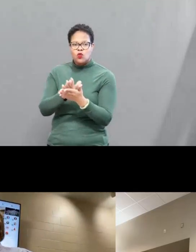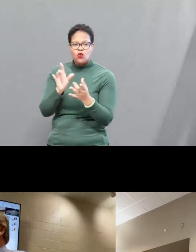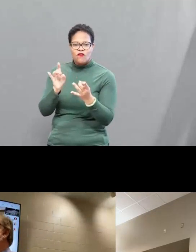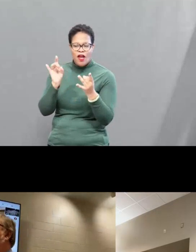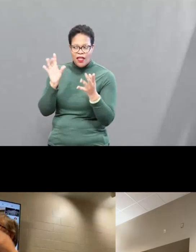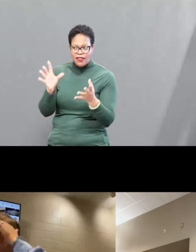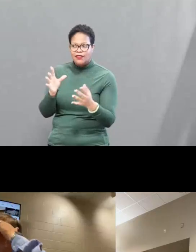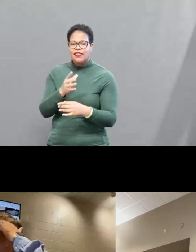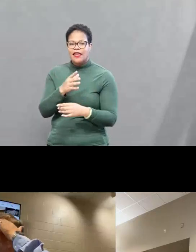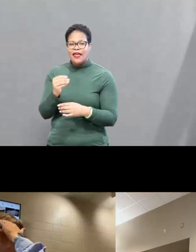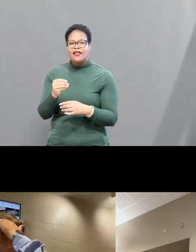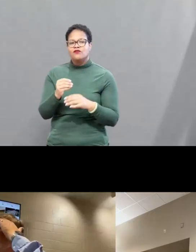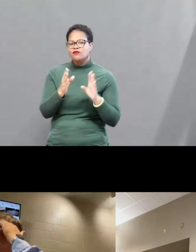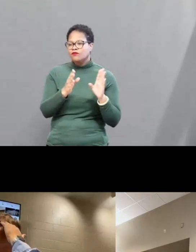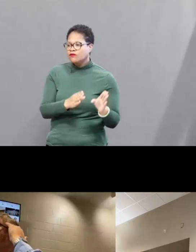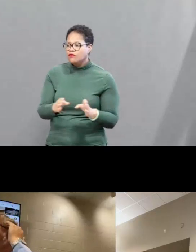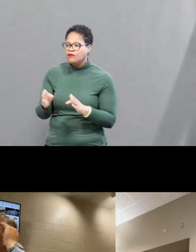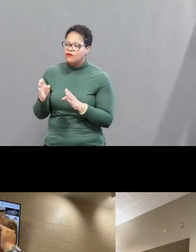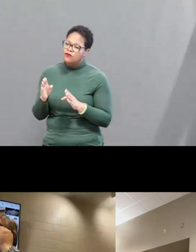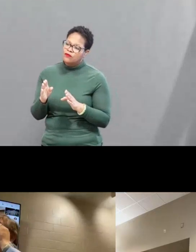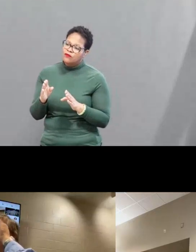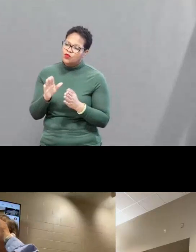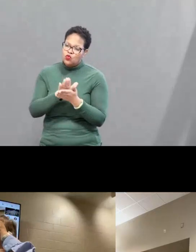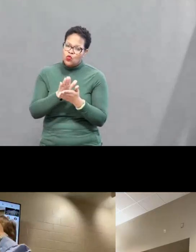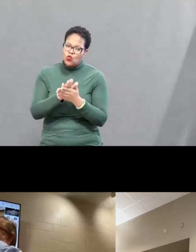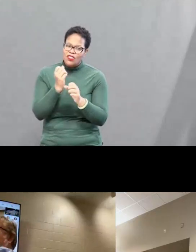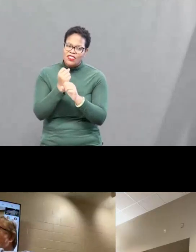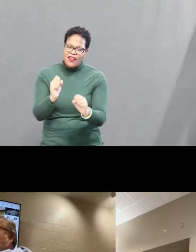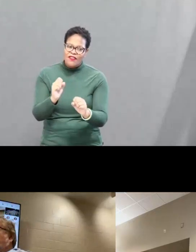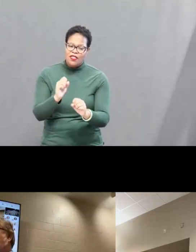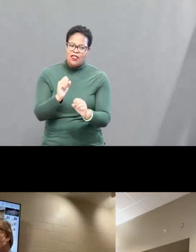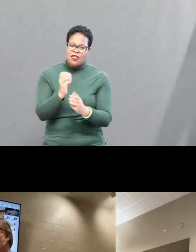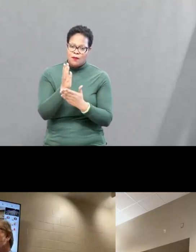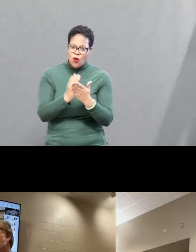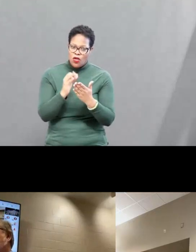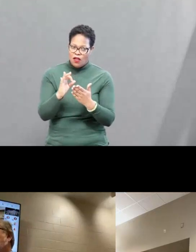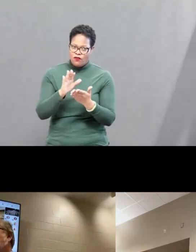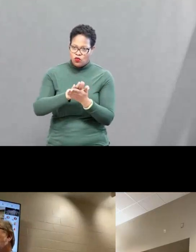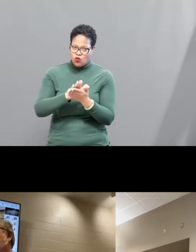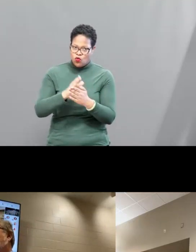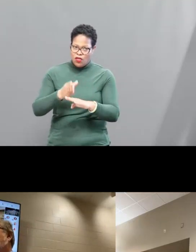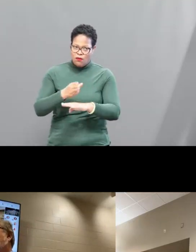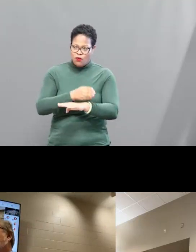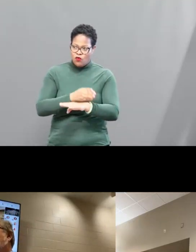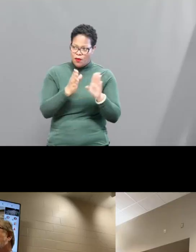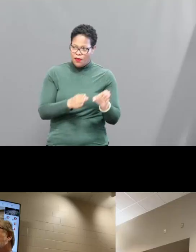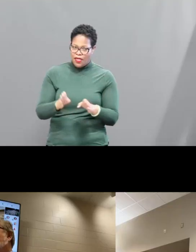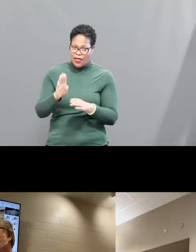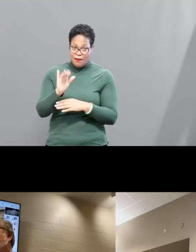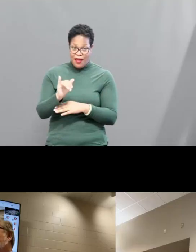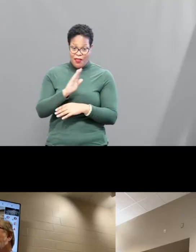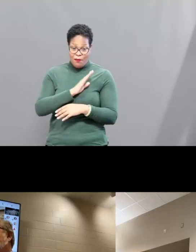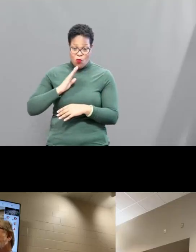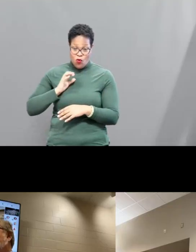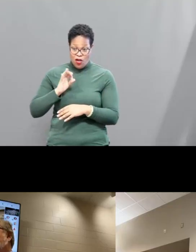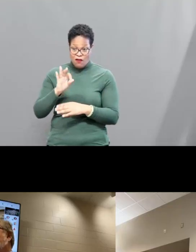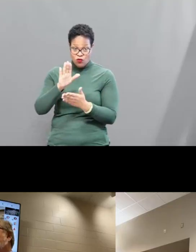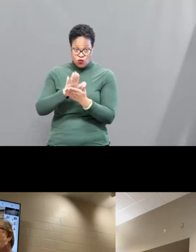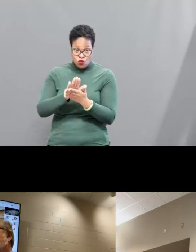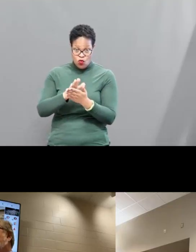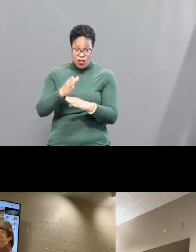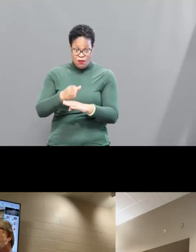or to formulate and adopt the school safety components of the school improvement plan by the Board of